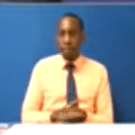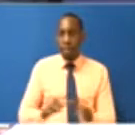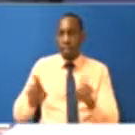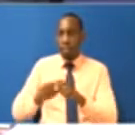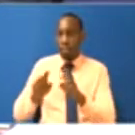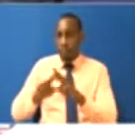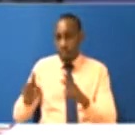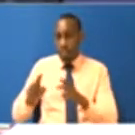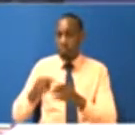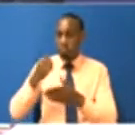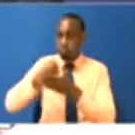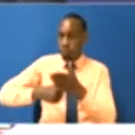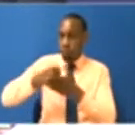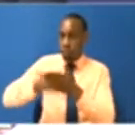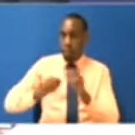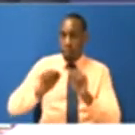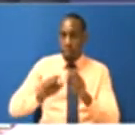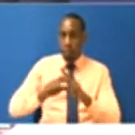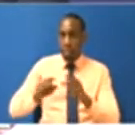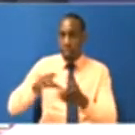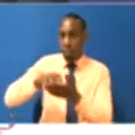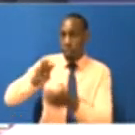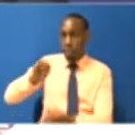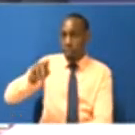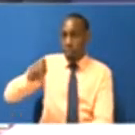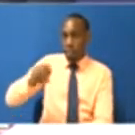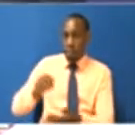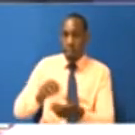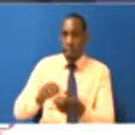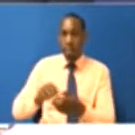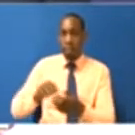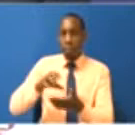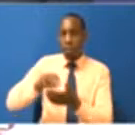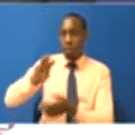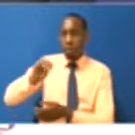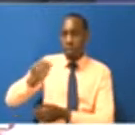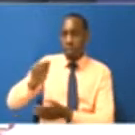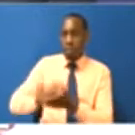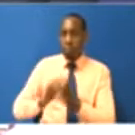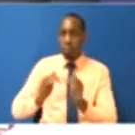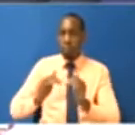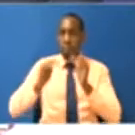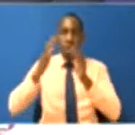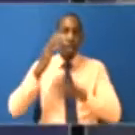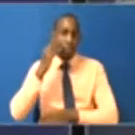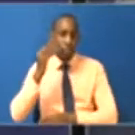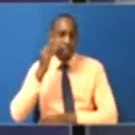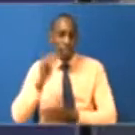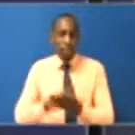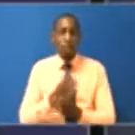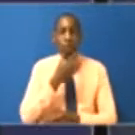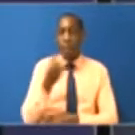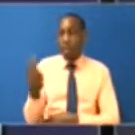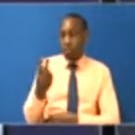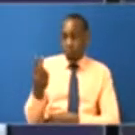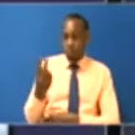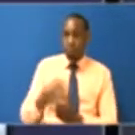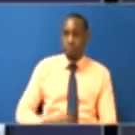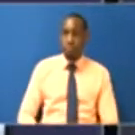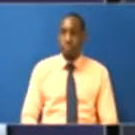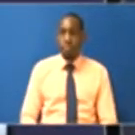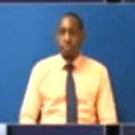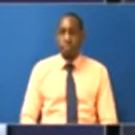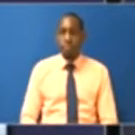then start from somewhere you can start from member parliament or mca then grow get experience okay for the two gentlemen